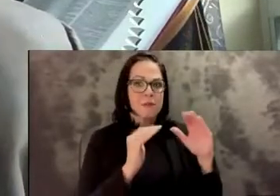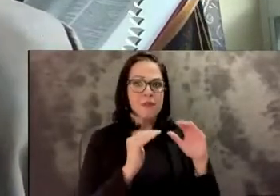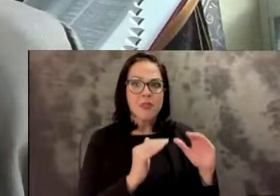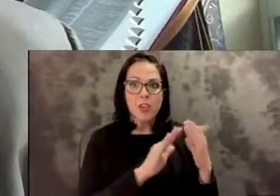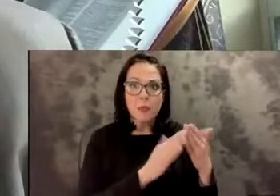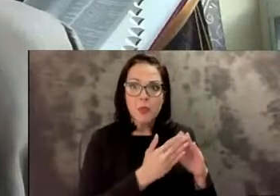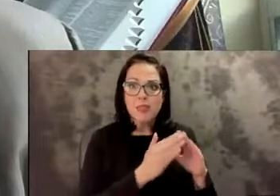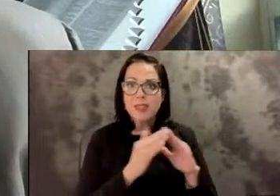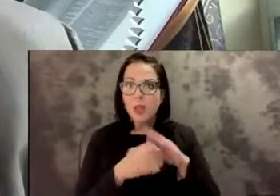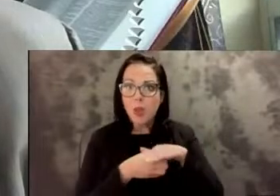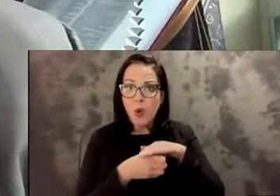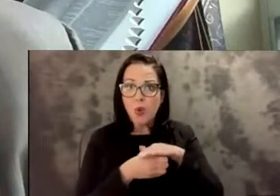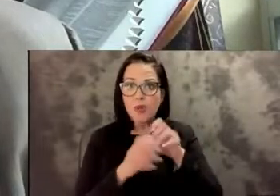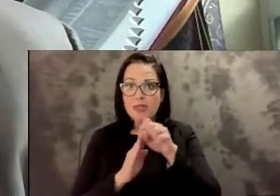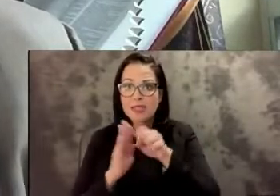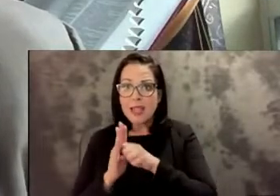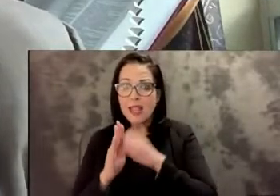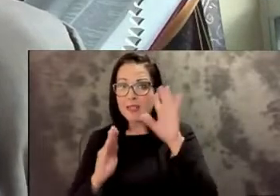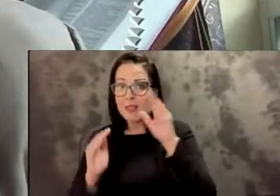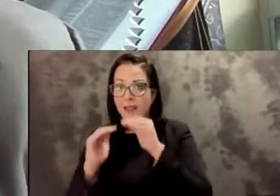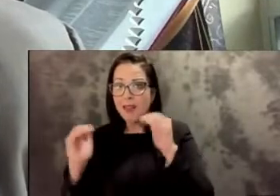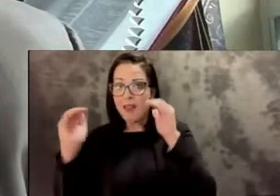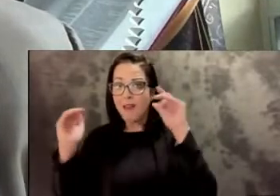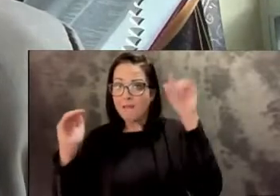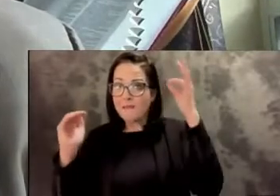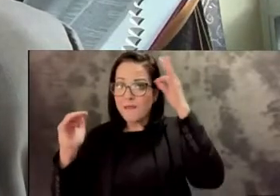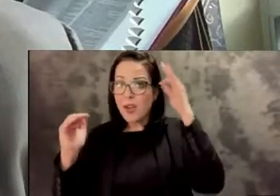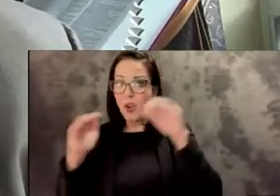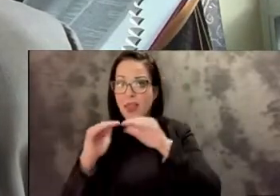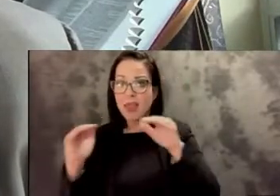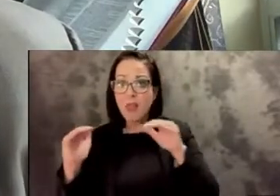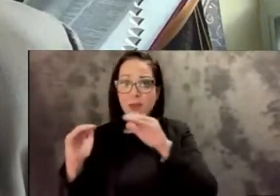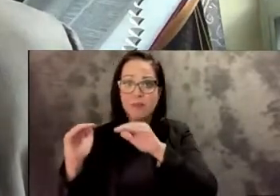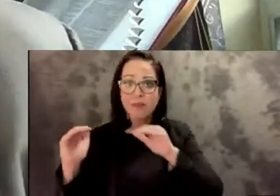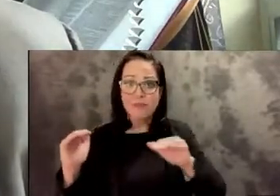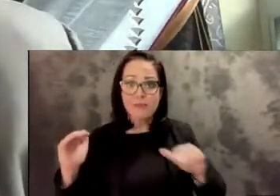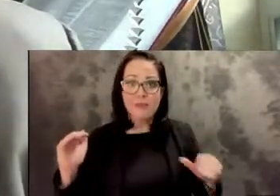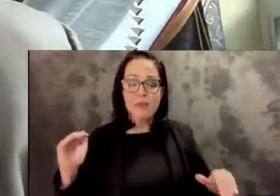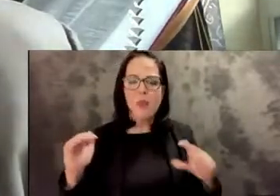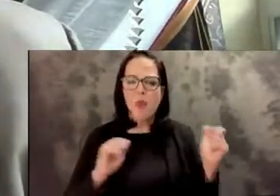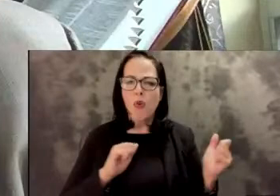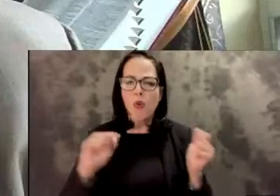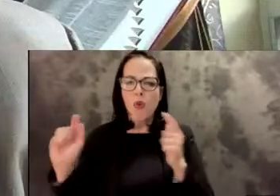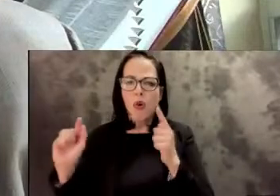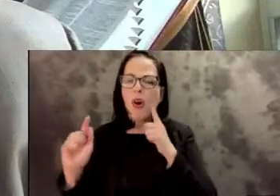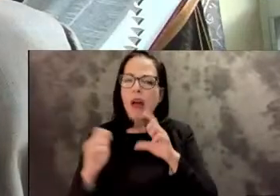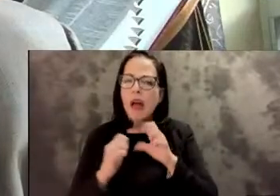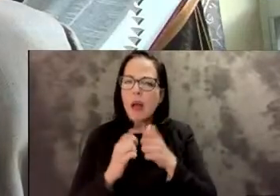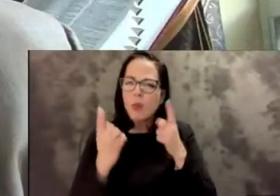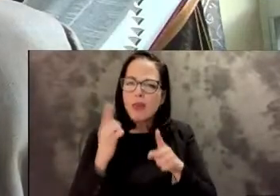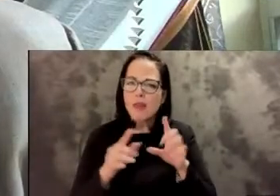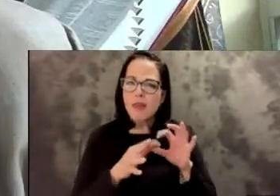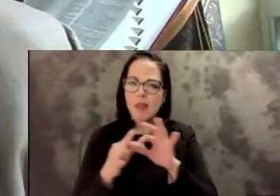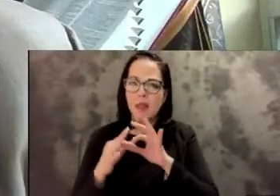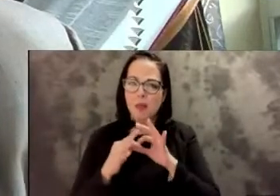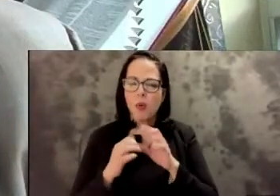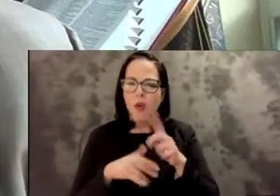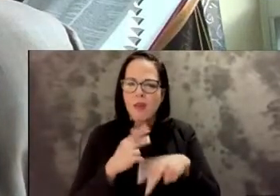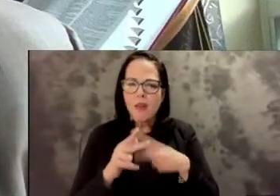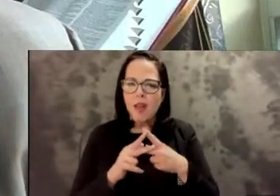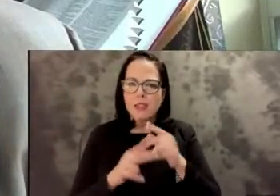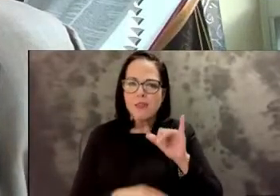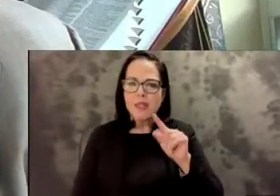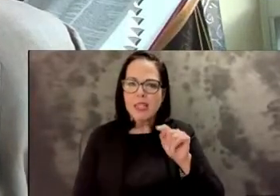community, local, state, and federal level to truly know where we can collaborate and what kind of community initiatives we need to be doing on behalf of all